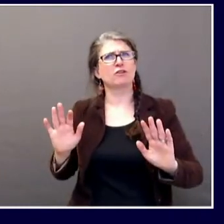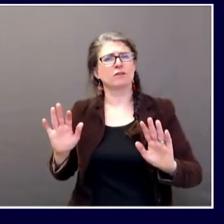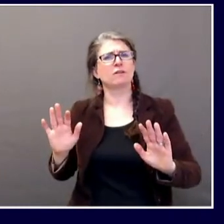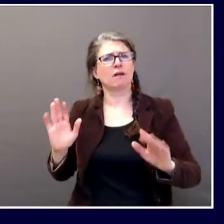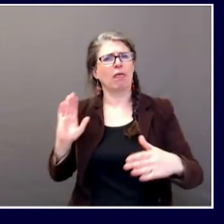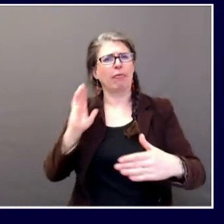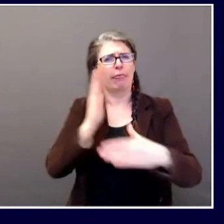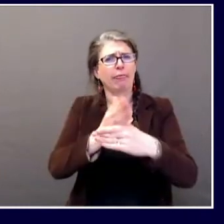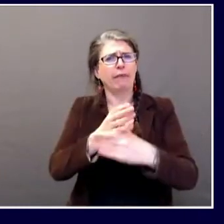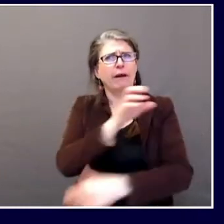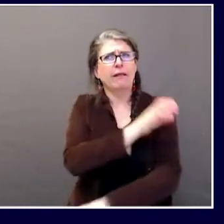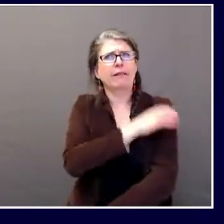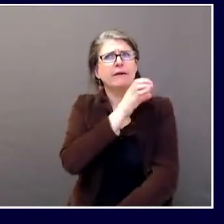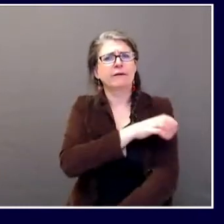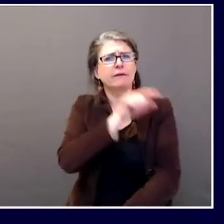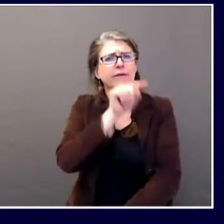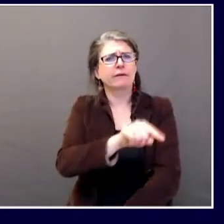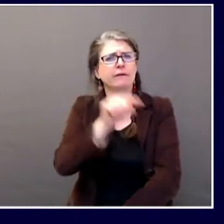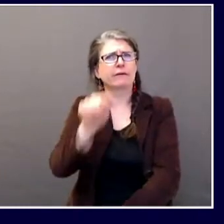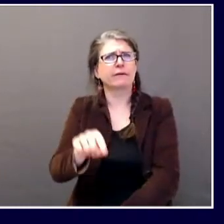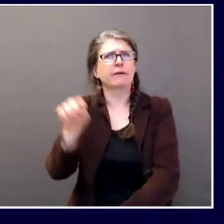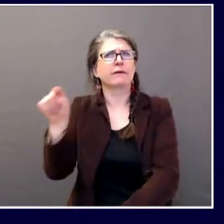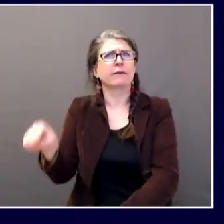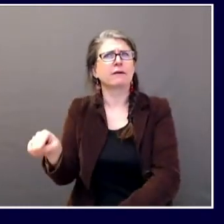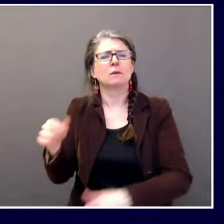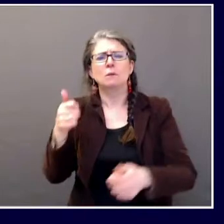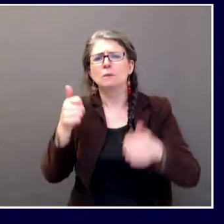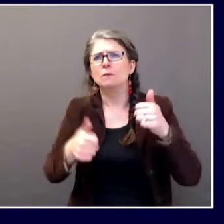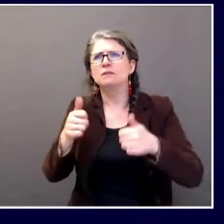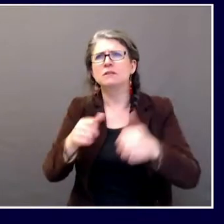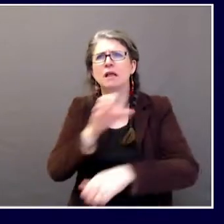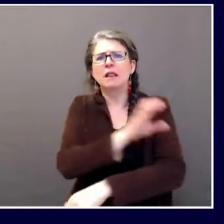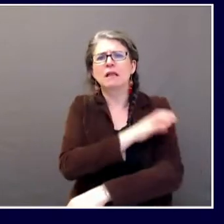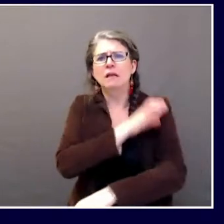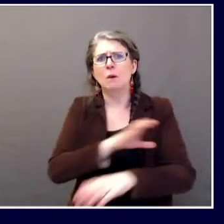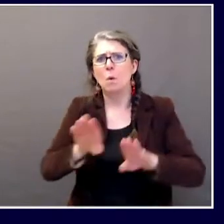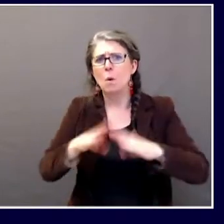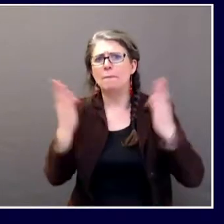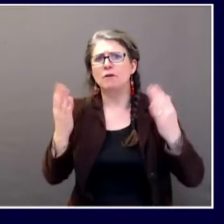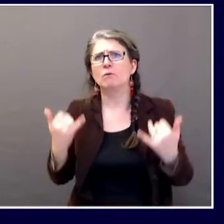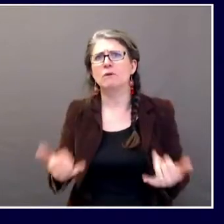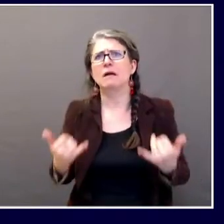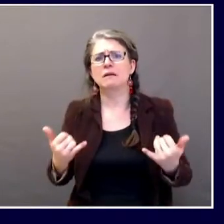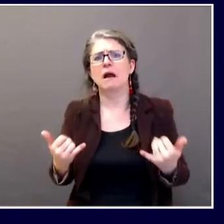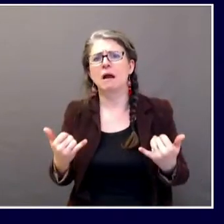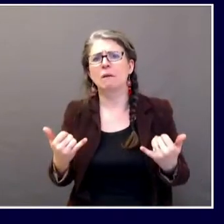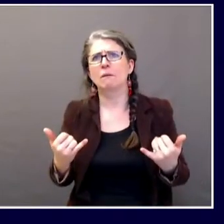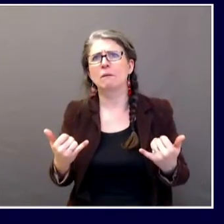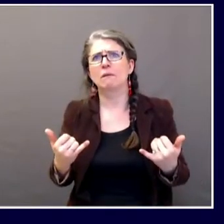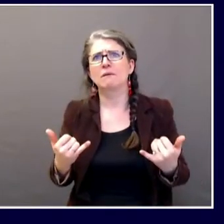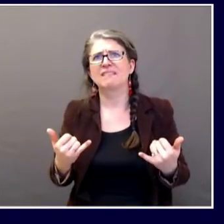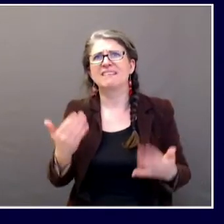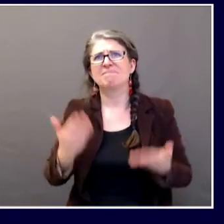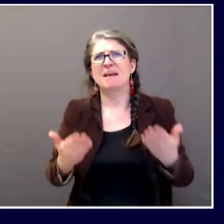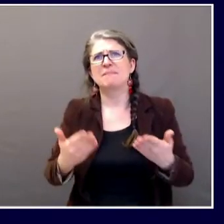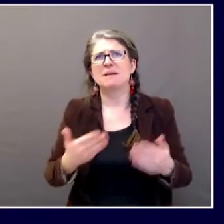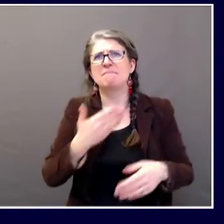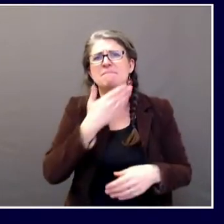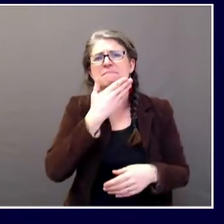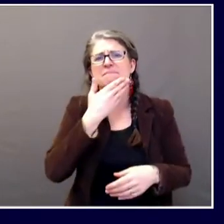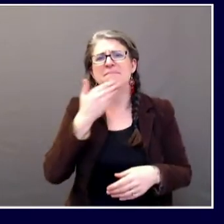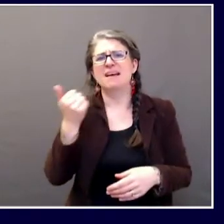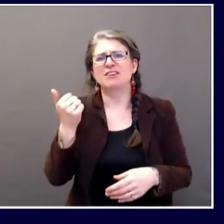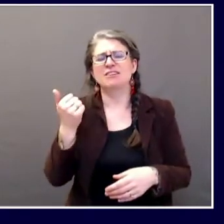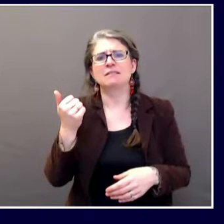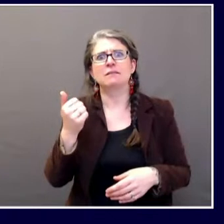a rundown available of which ones are open? Because it seems like that's probably shorter than saying which ones are closed. I don't have that at